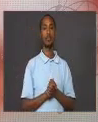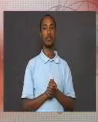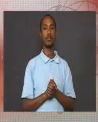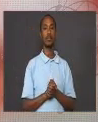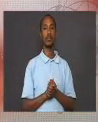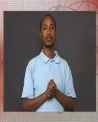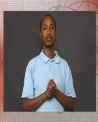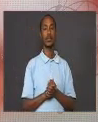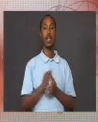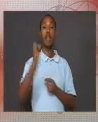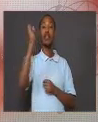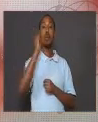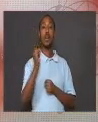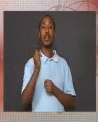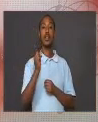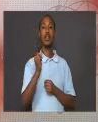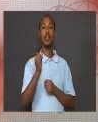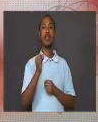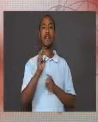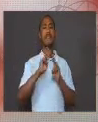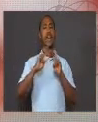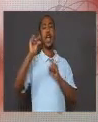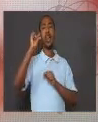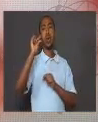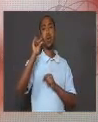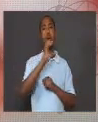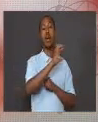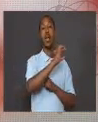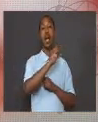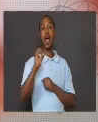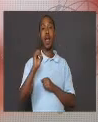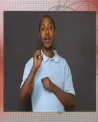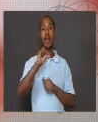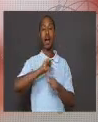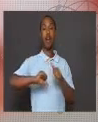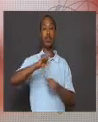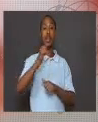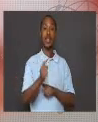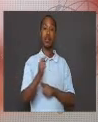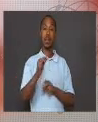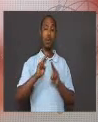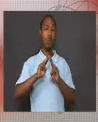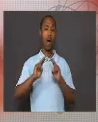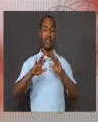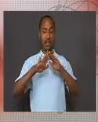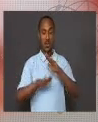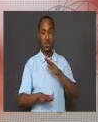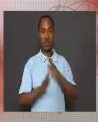At temperatures that are very low and at atomic speeds that are quite